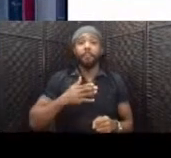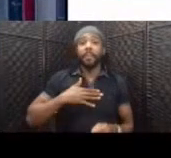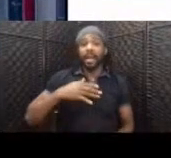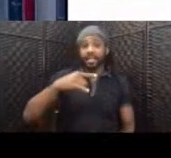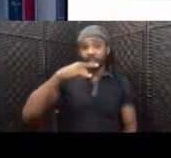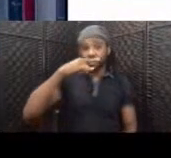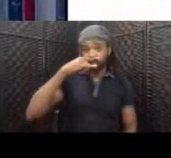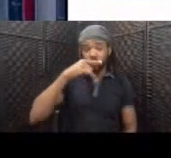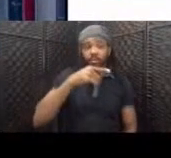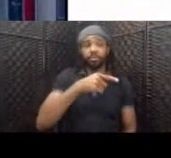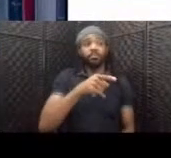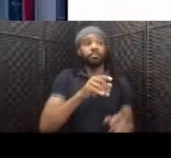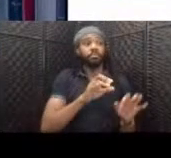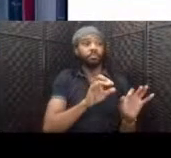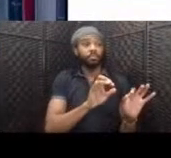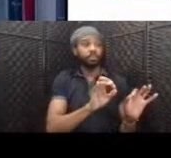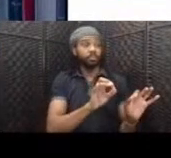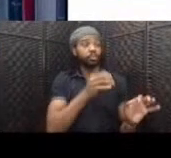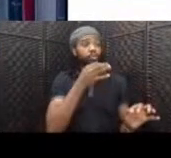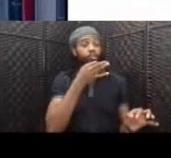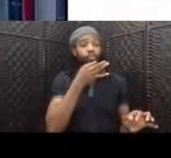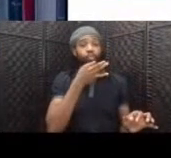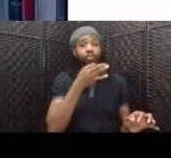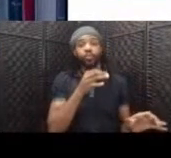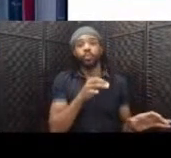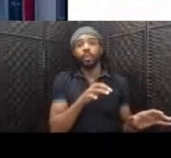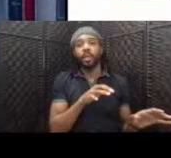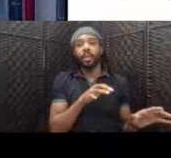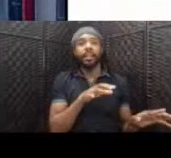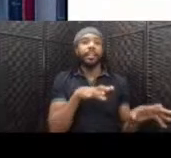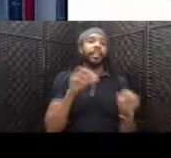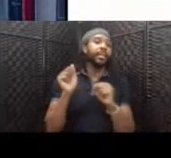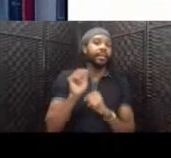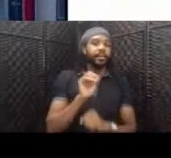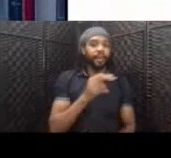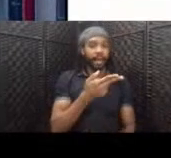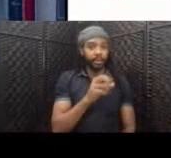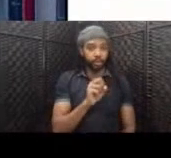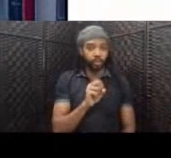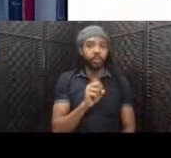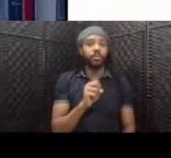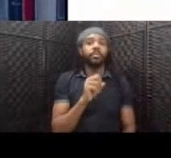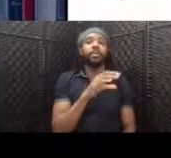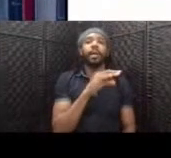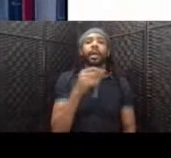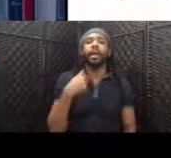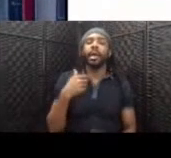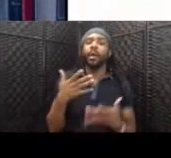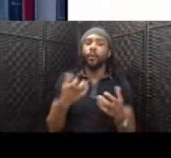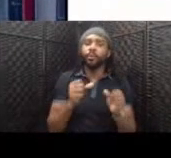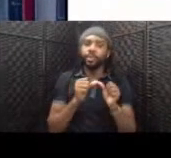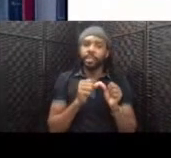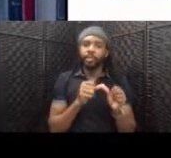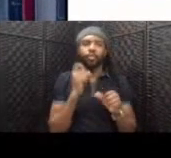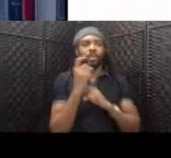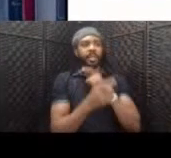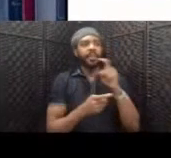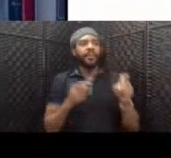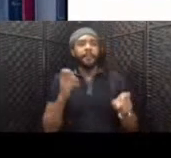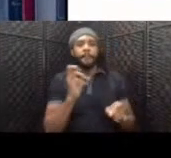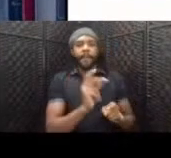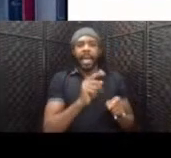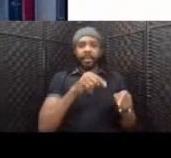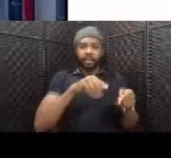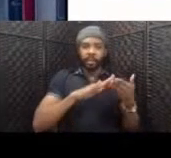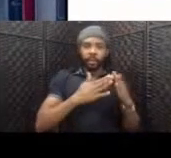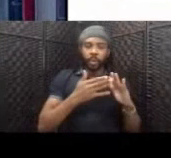leave our high school, and I still wanted to continue to give back to my community. I